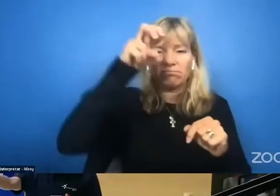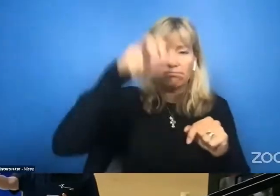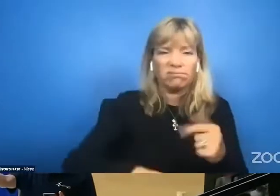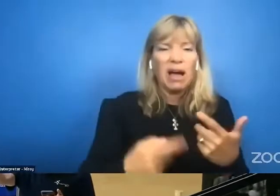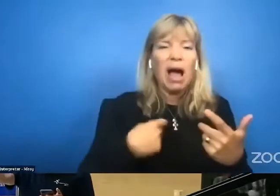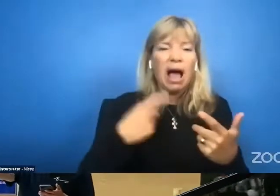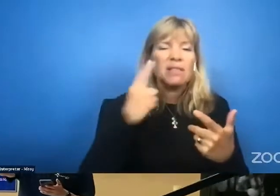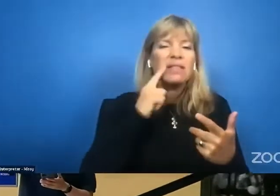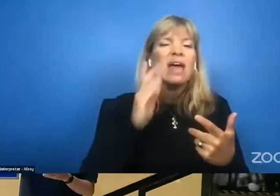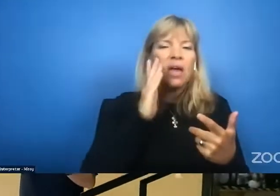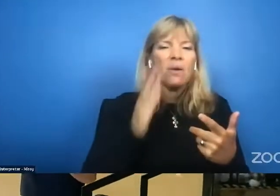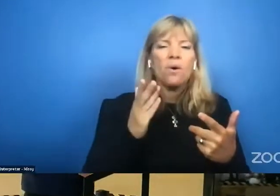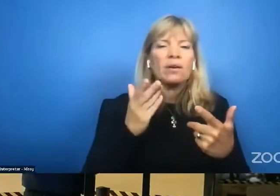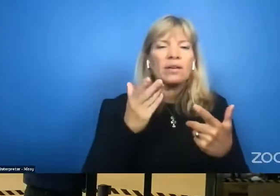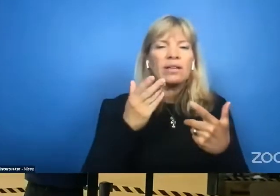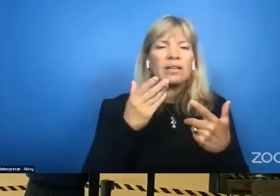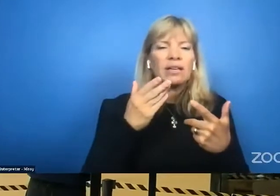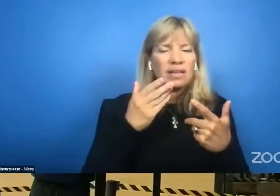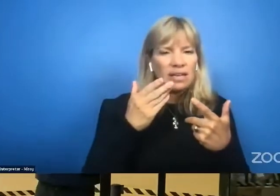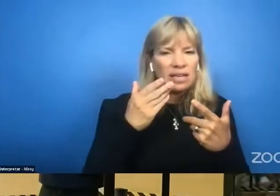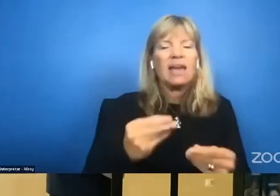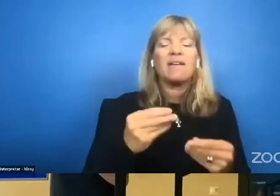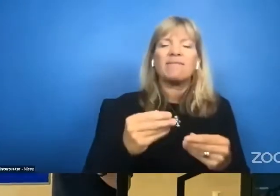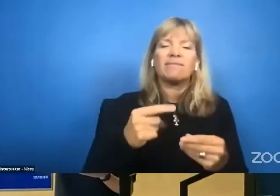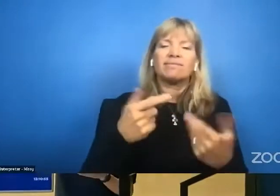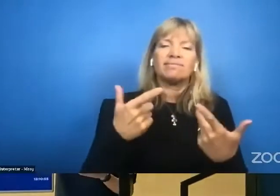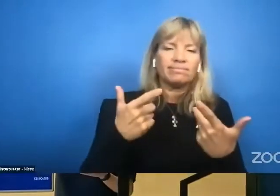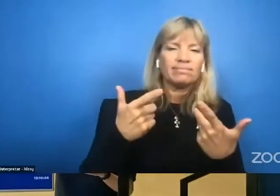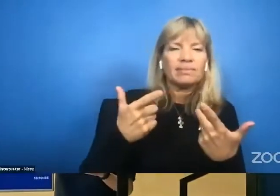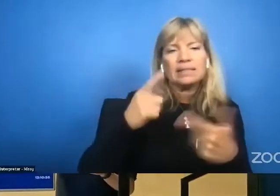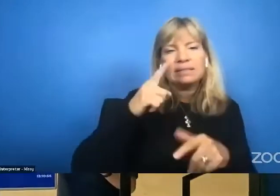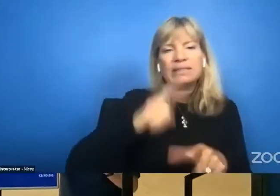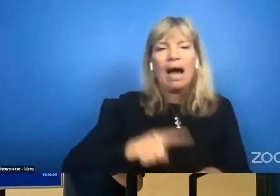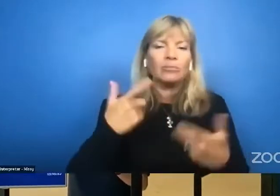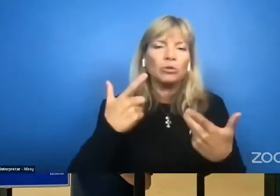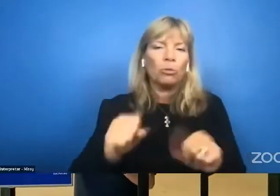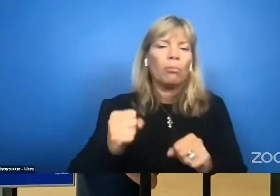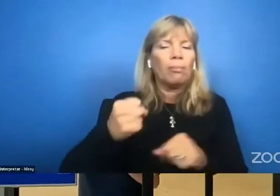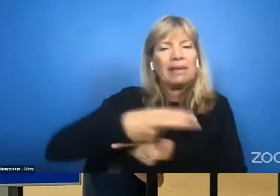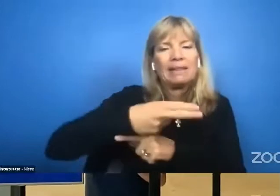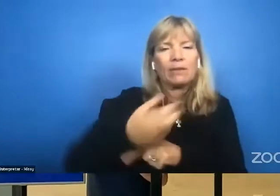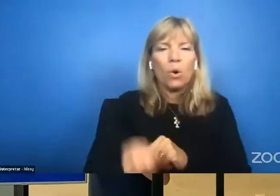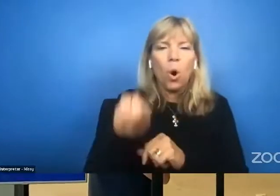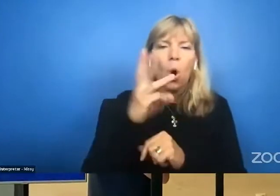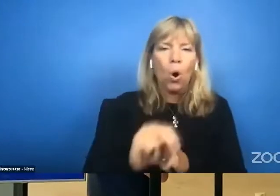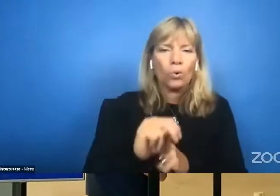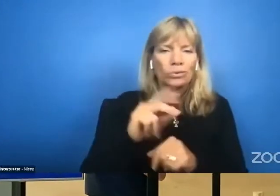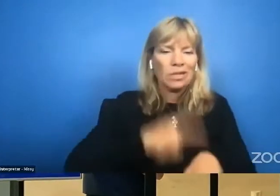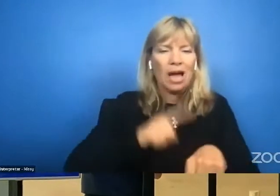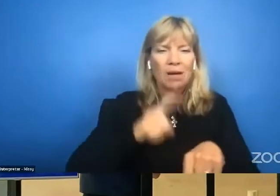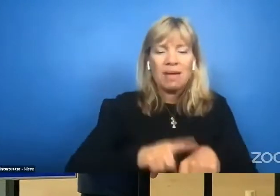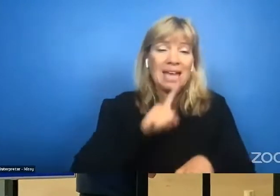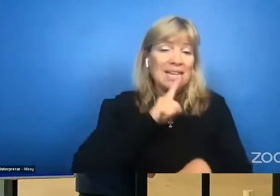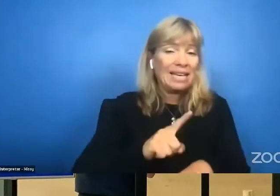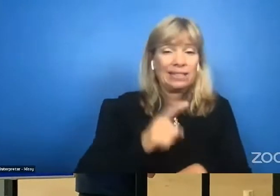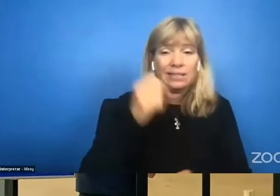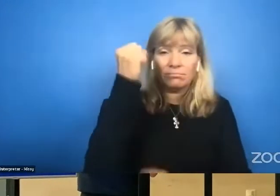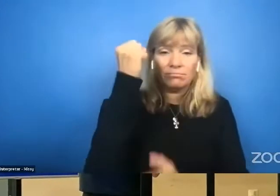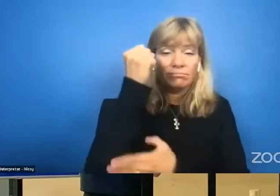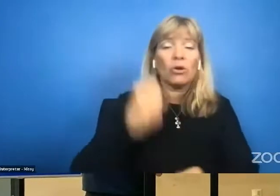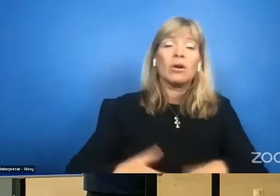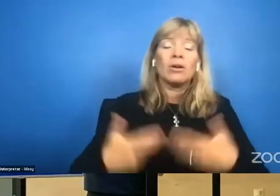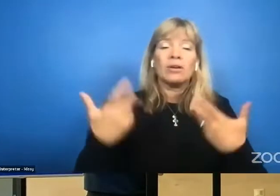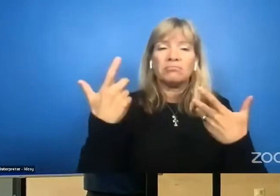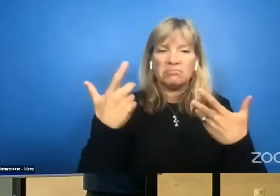time. And the unbeaten record of the Ability Enhanced team is intact. 5 seconds on the clock